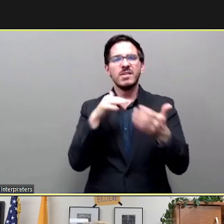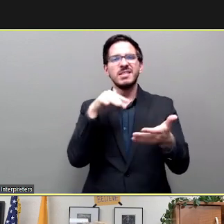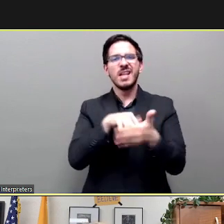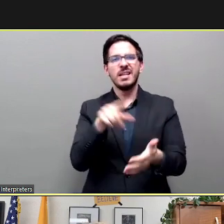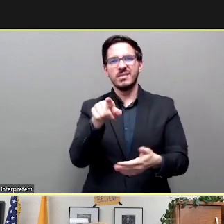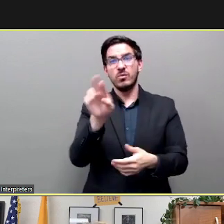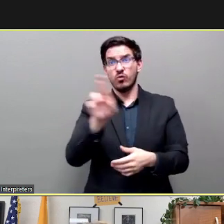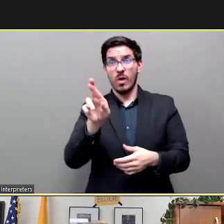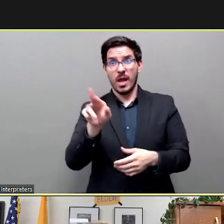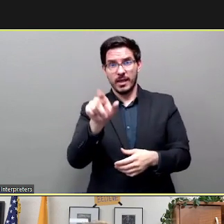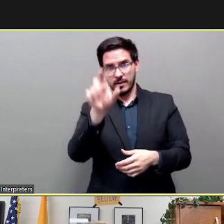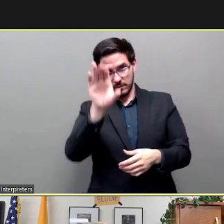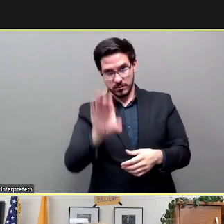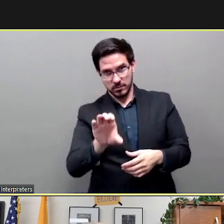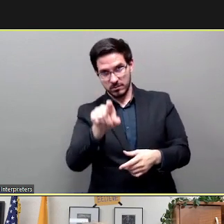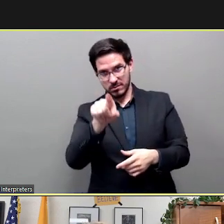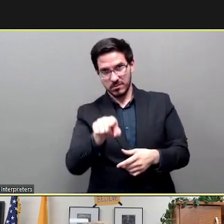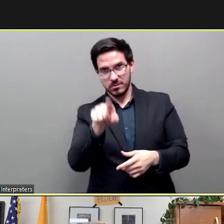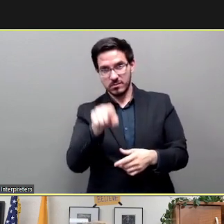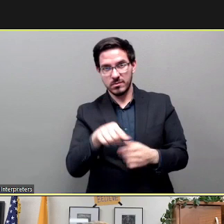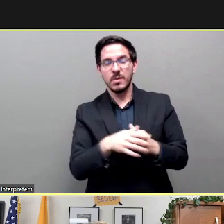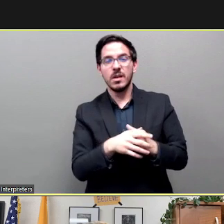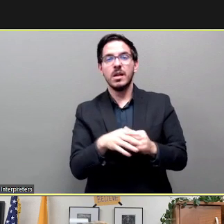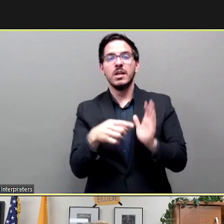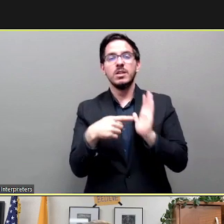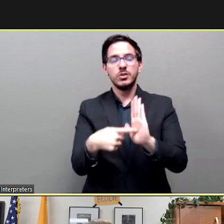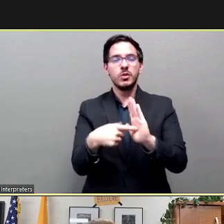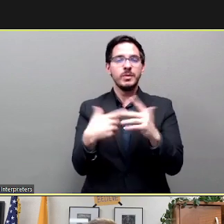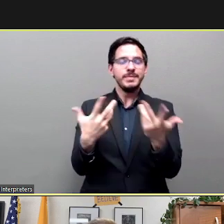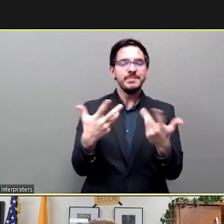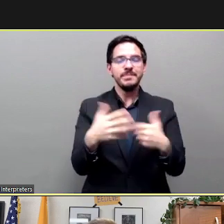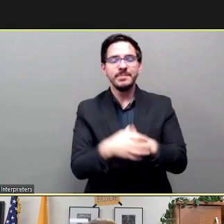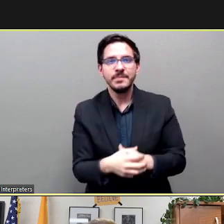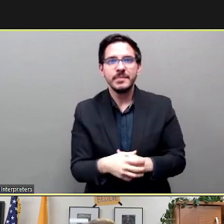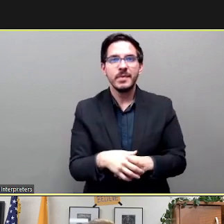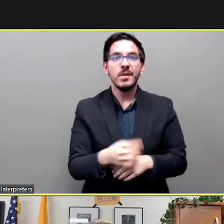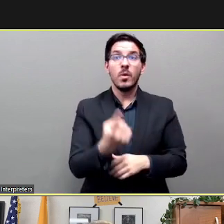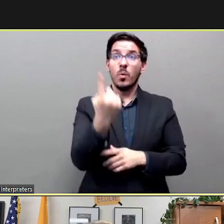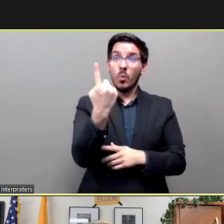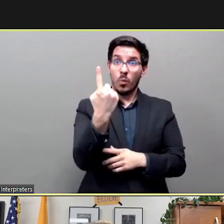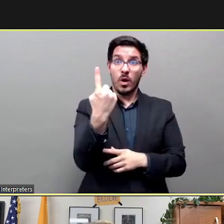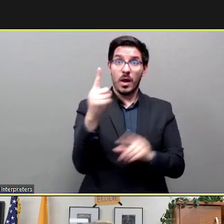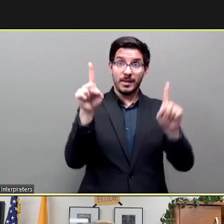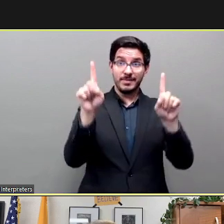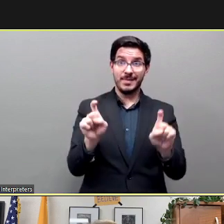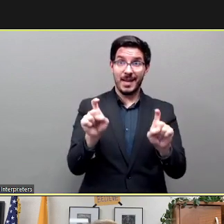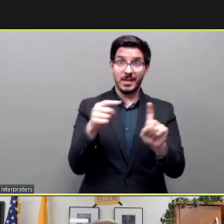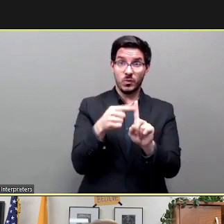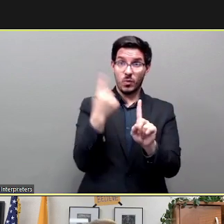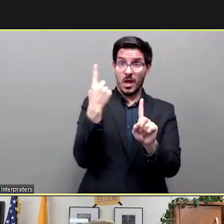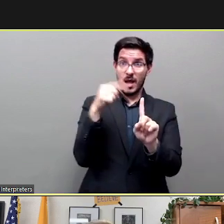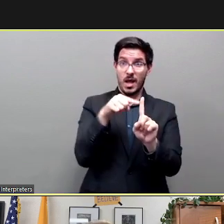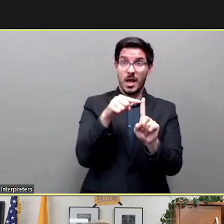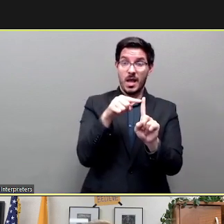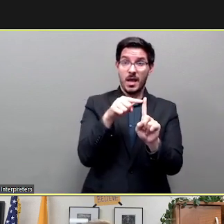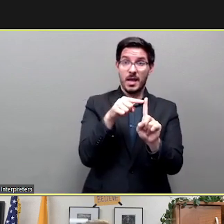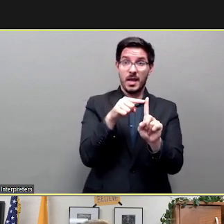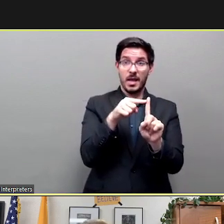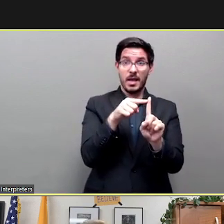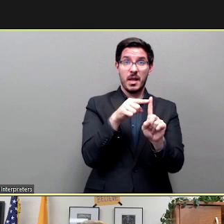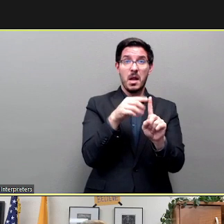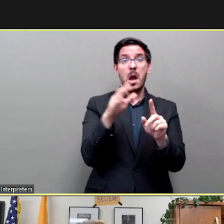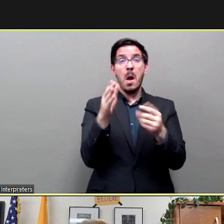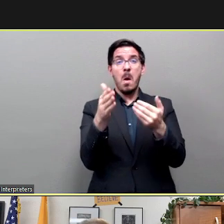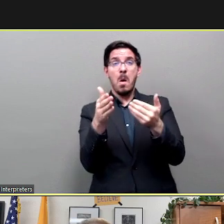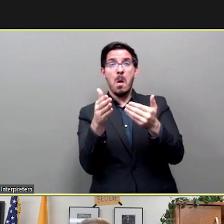side that shows that, that one test alone is almost as accurate as a